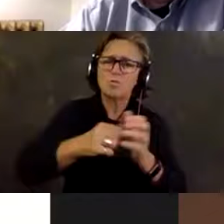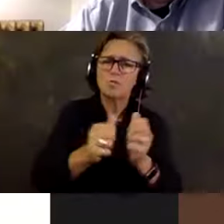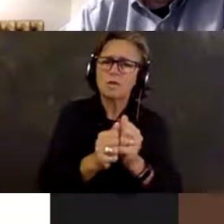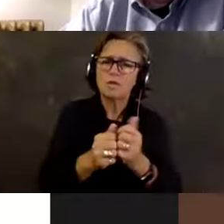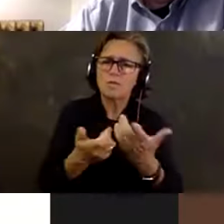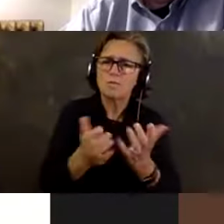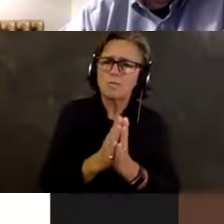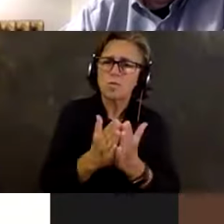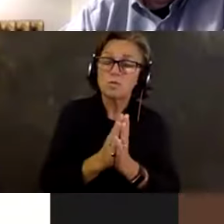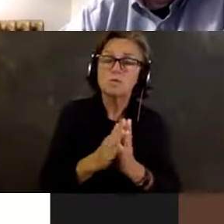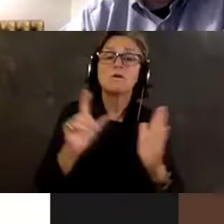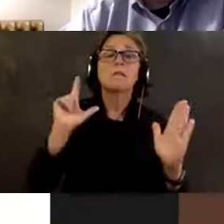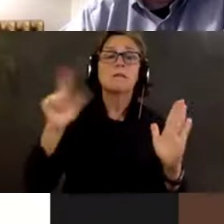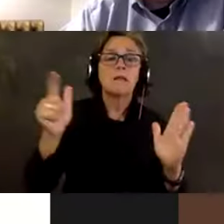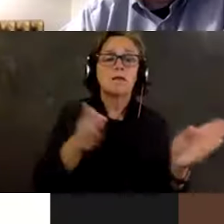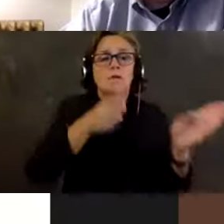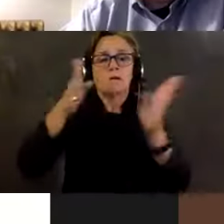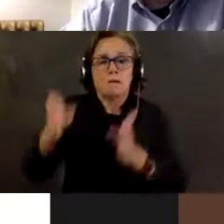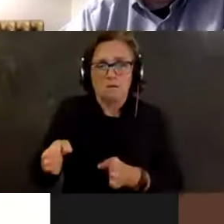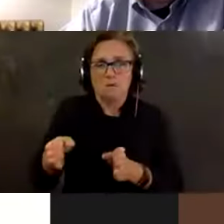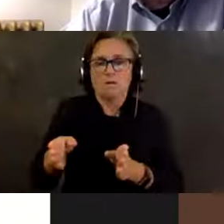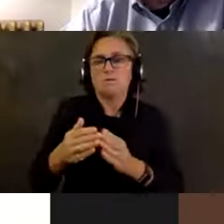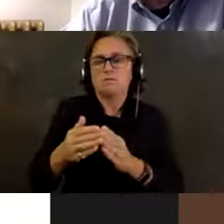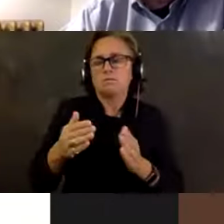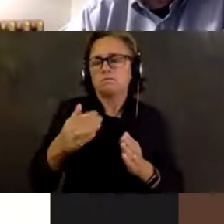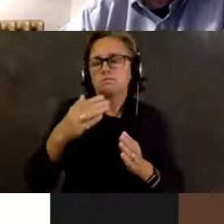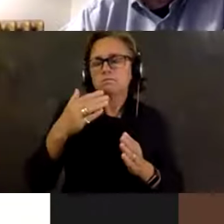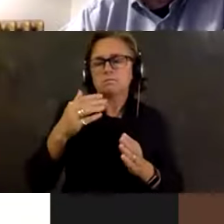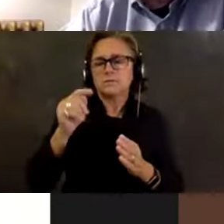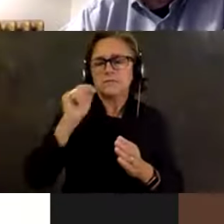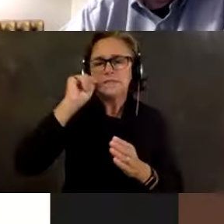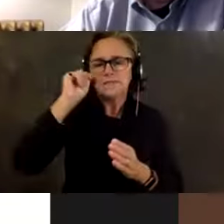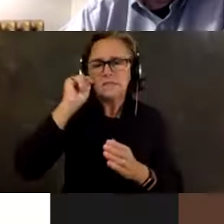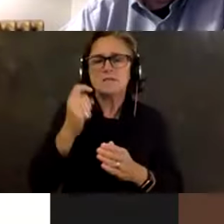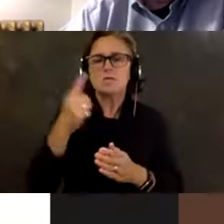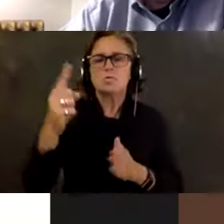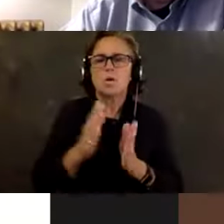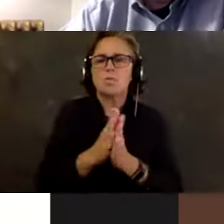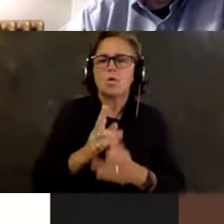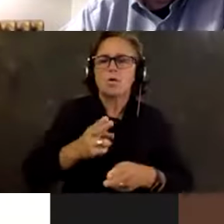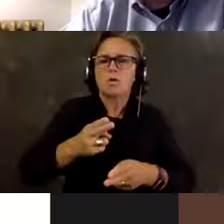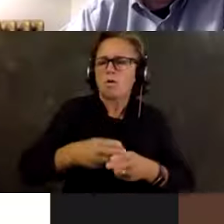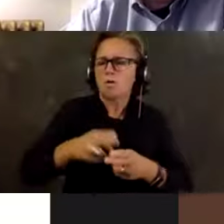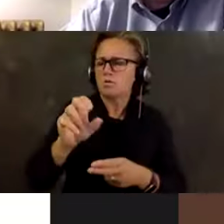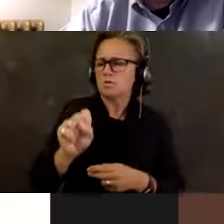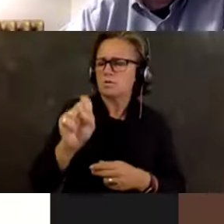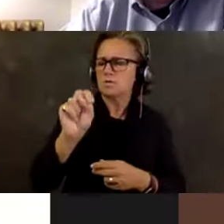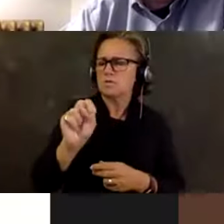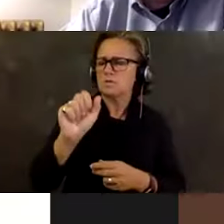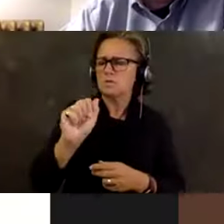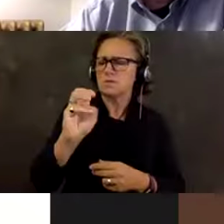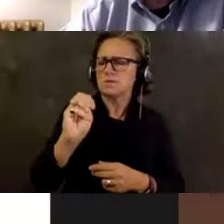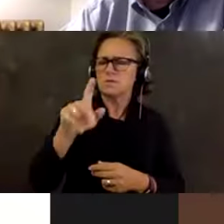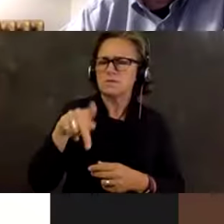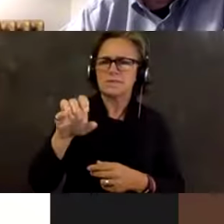for adolescents, there's a book Stamped. I think it's called Stamped by Jason Reynolds